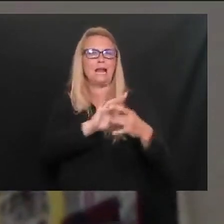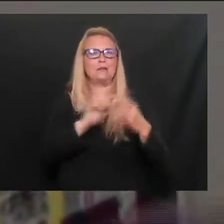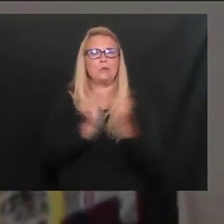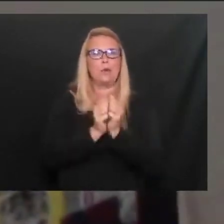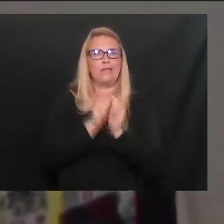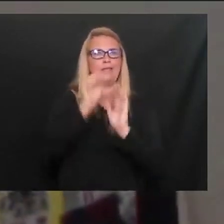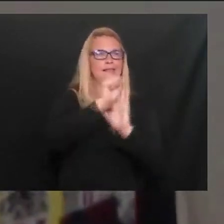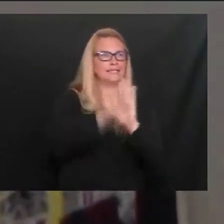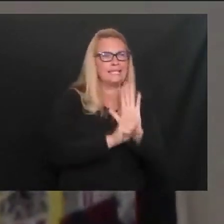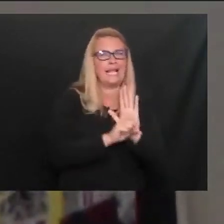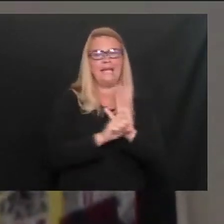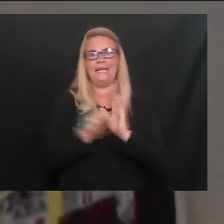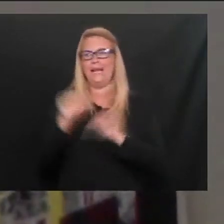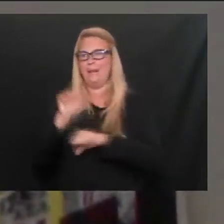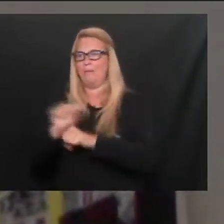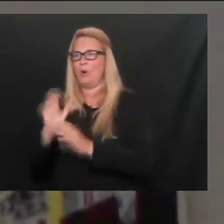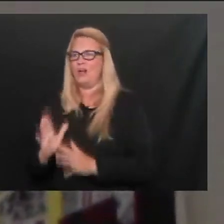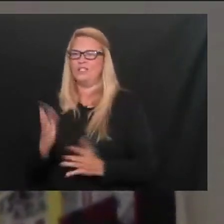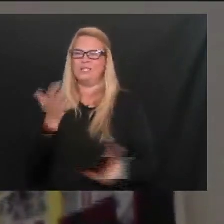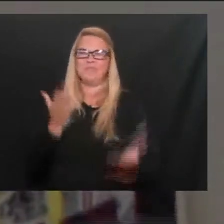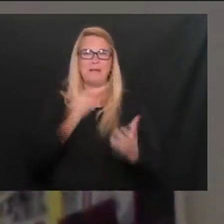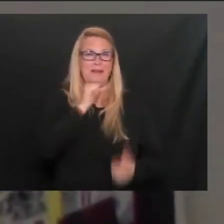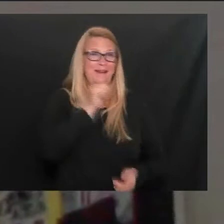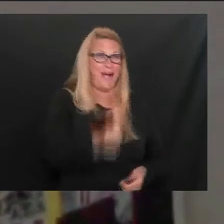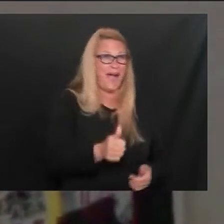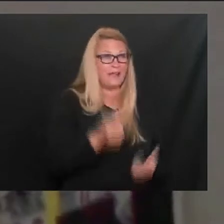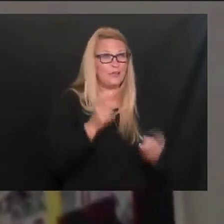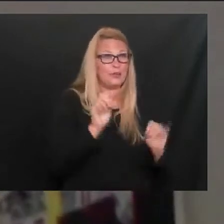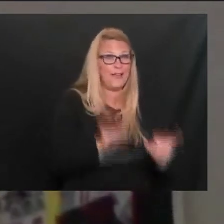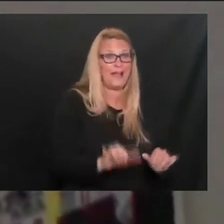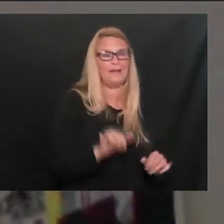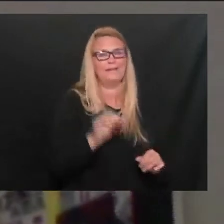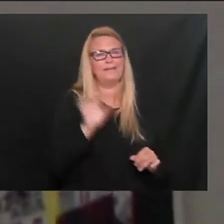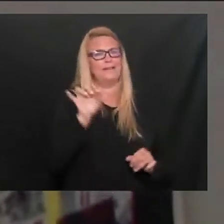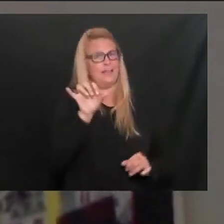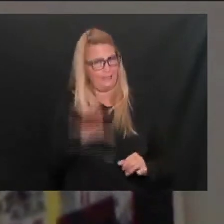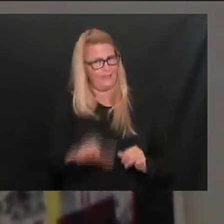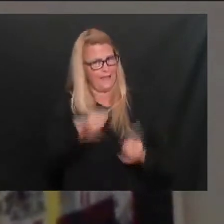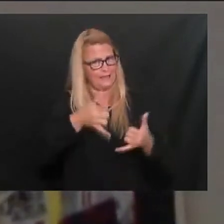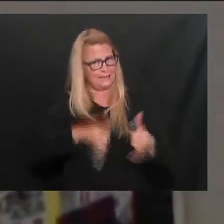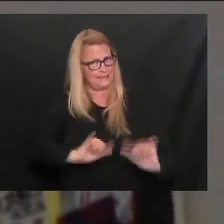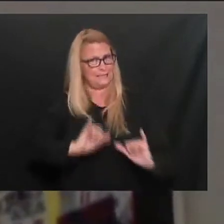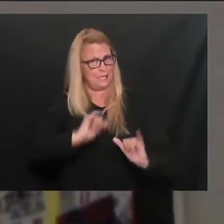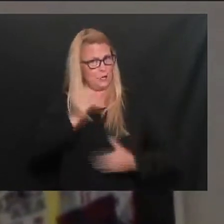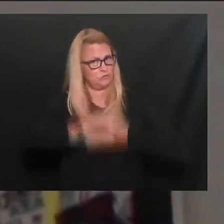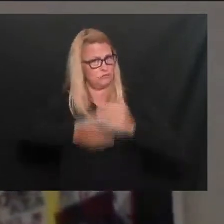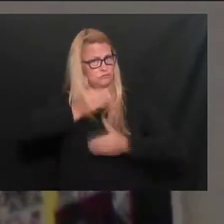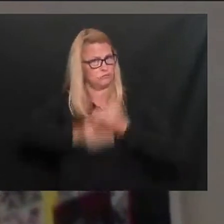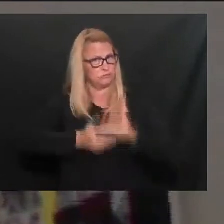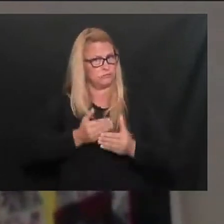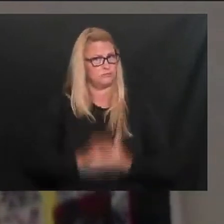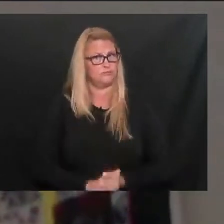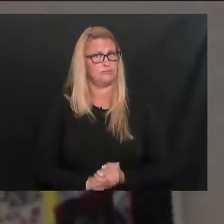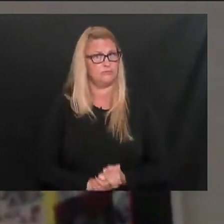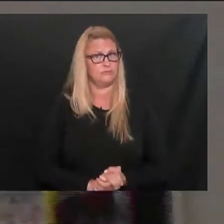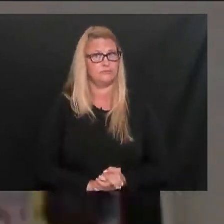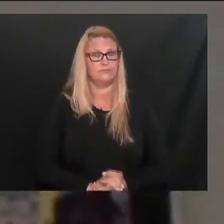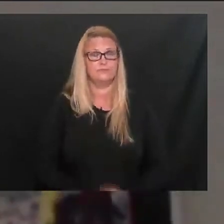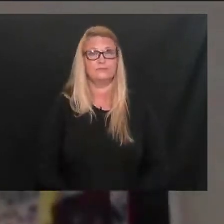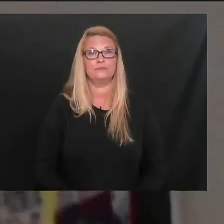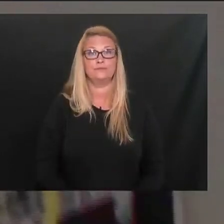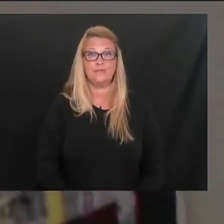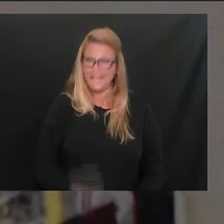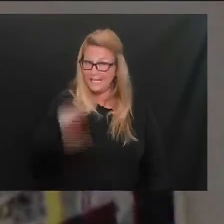said maybe you weren't going to go that route anymore. Is the state element of that incentive program still something you're thinking about? Thank you. It